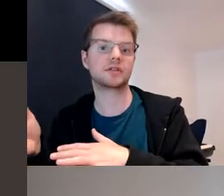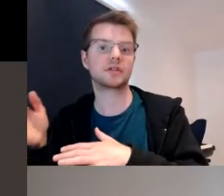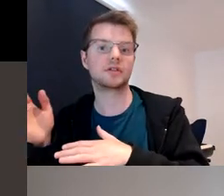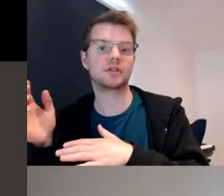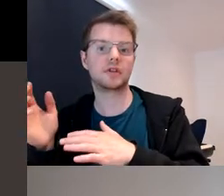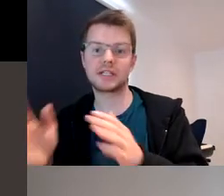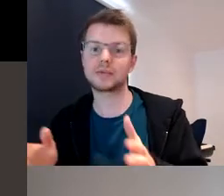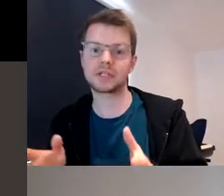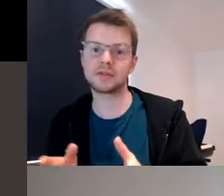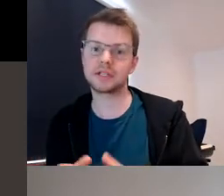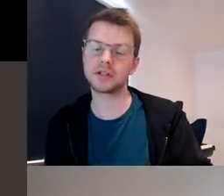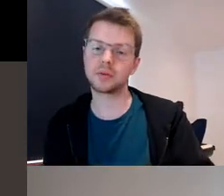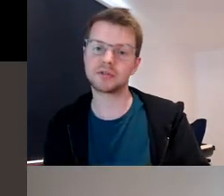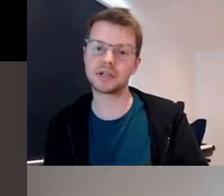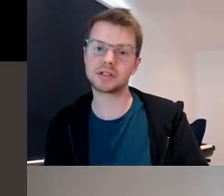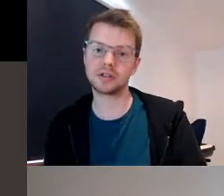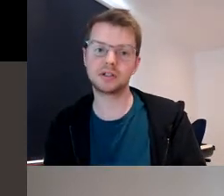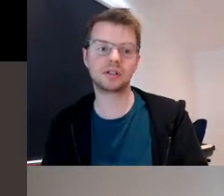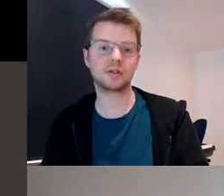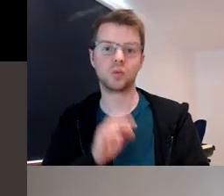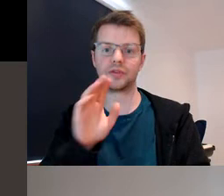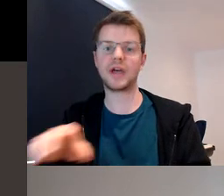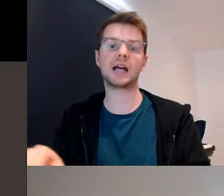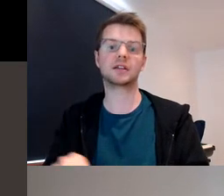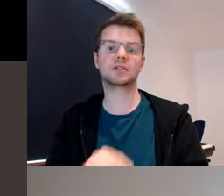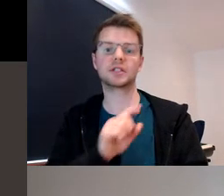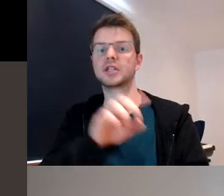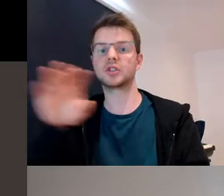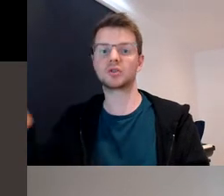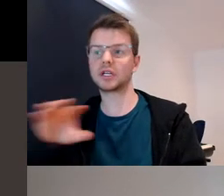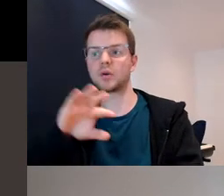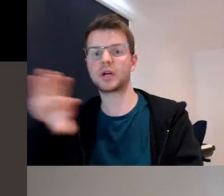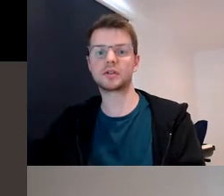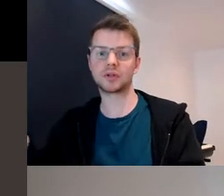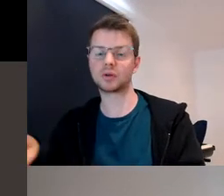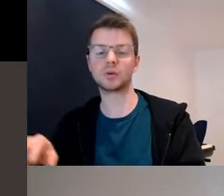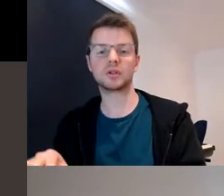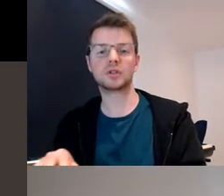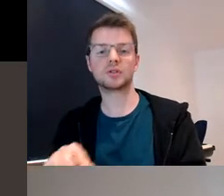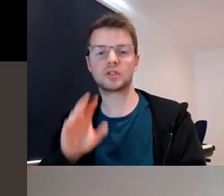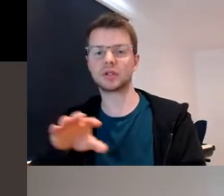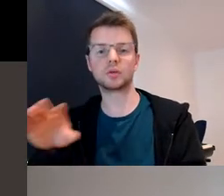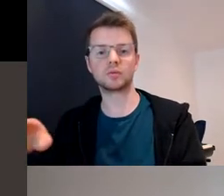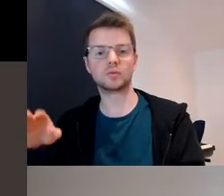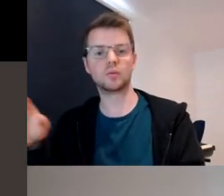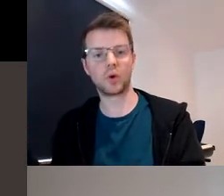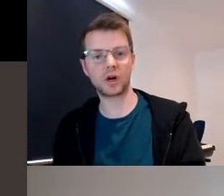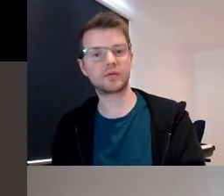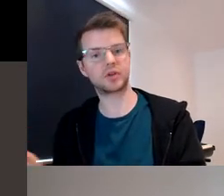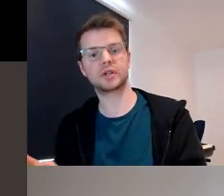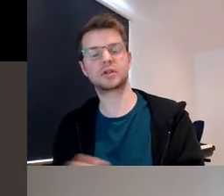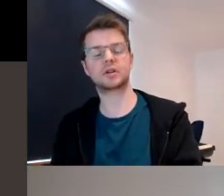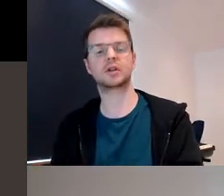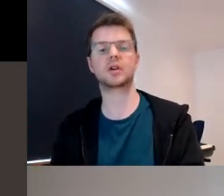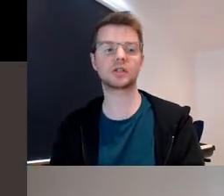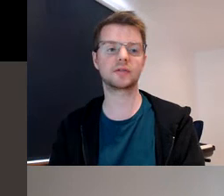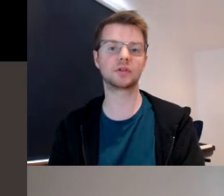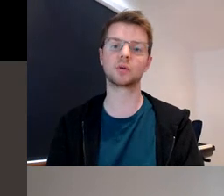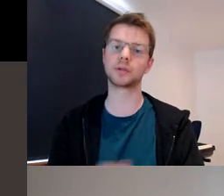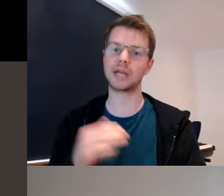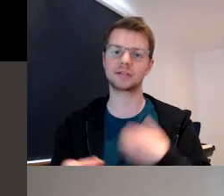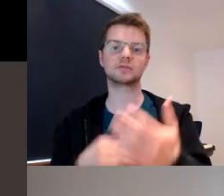6 exemption activities that they want to register? Would that decision tree question flow still work in reducing